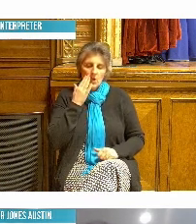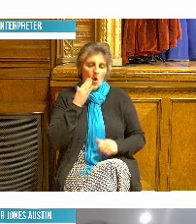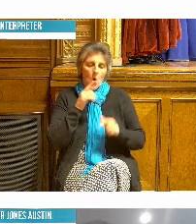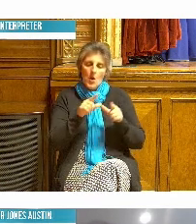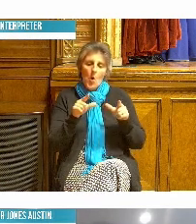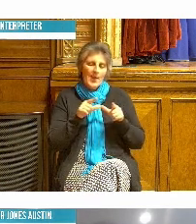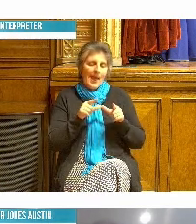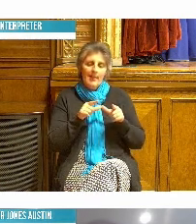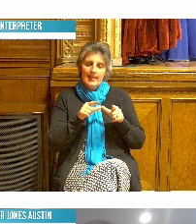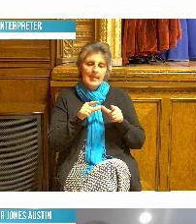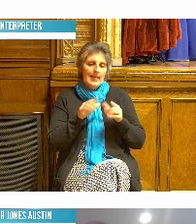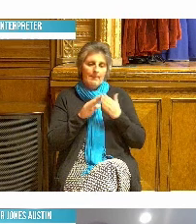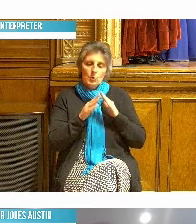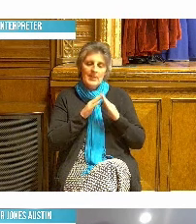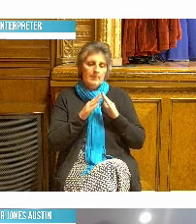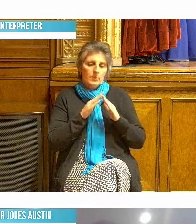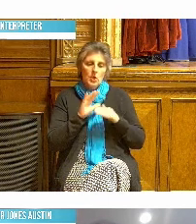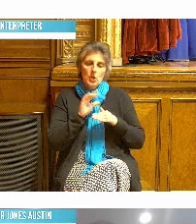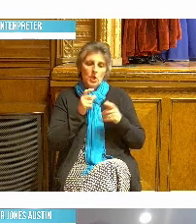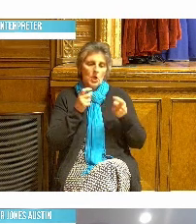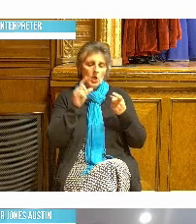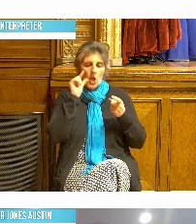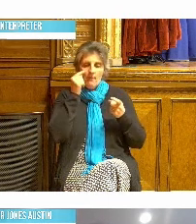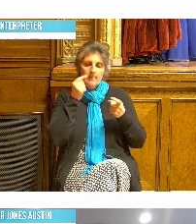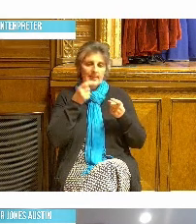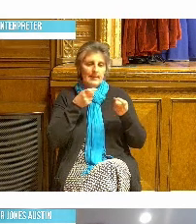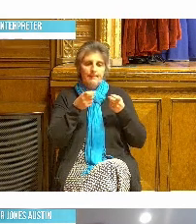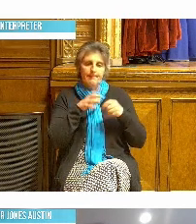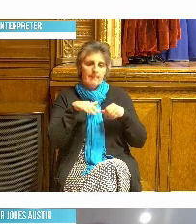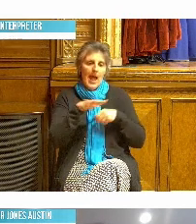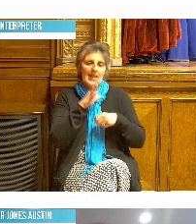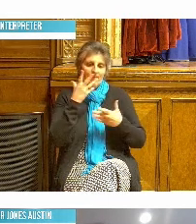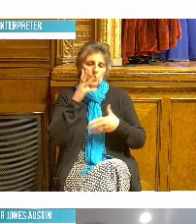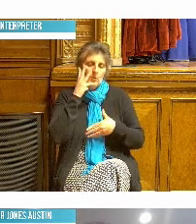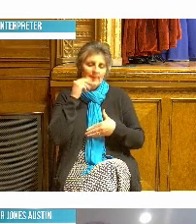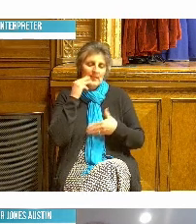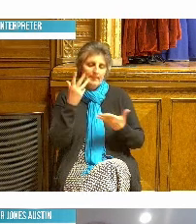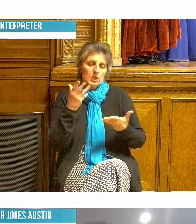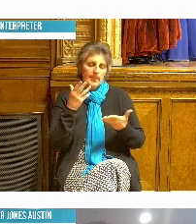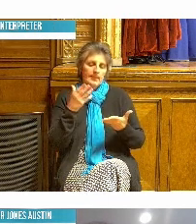locality, municipal government and body to have experienced,